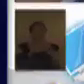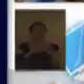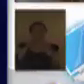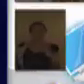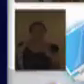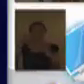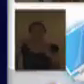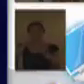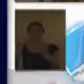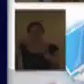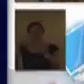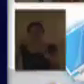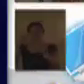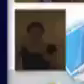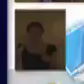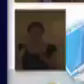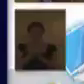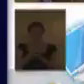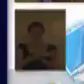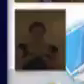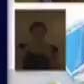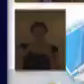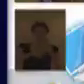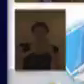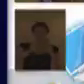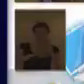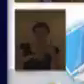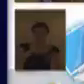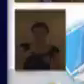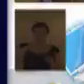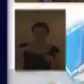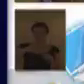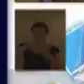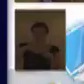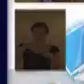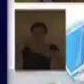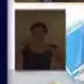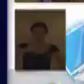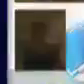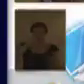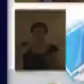potential P300 because in a previous application that we tested with real users